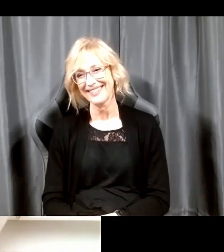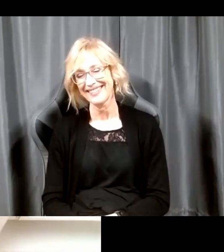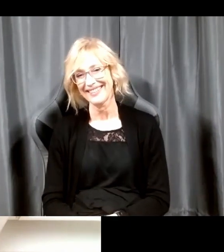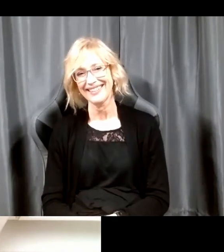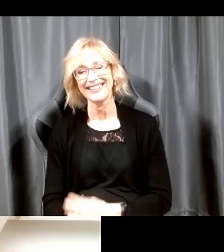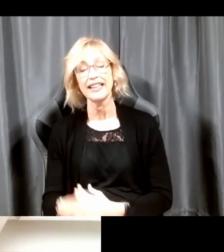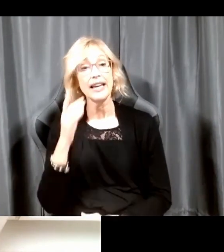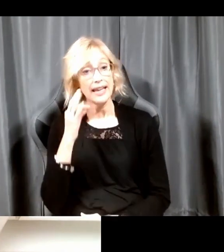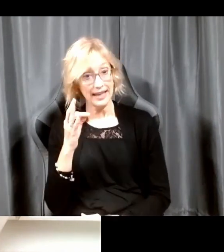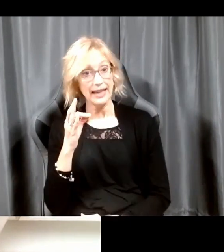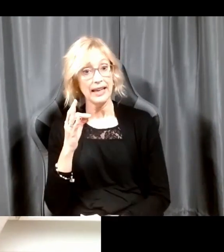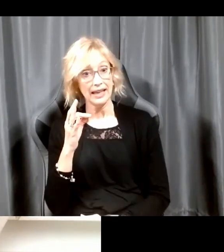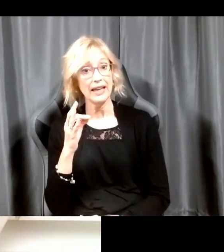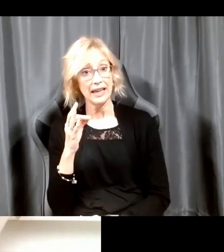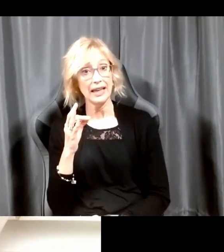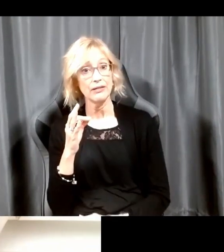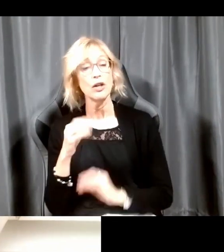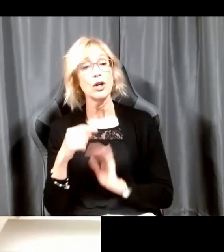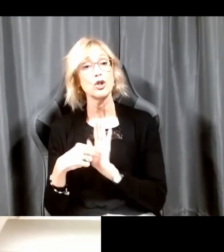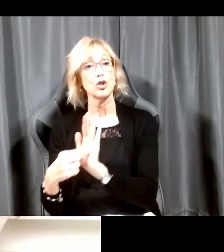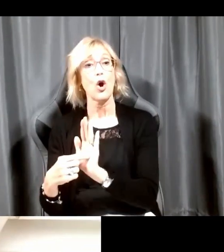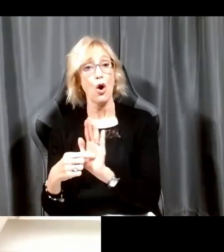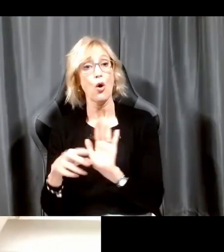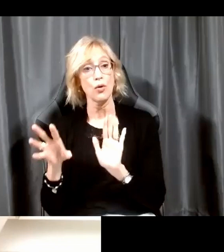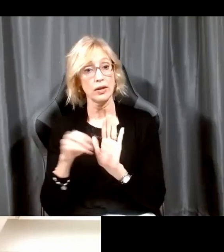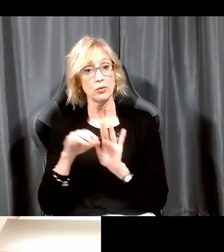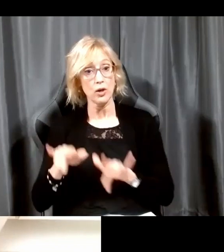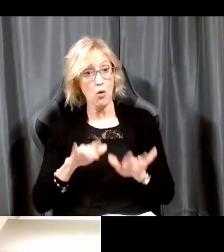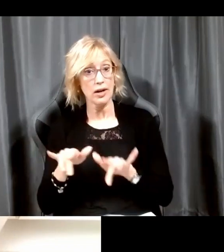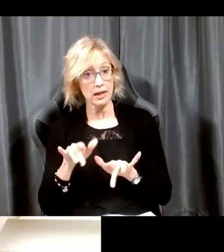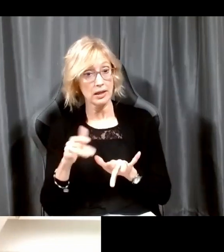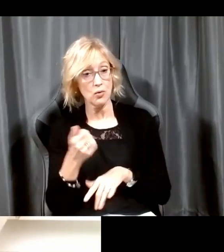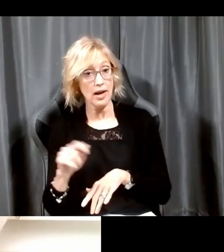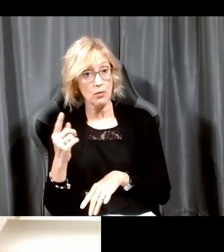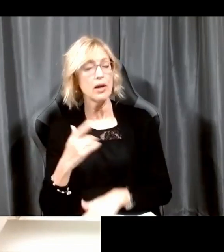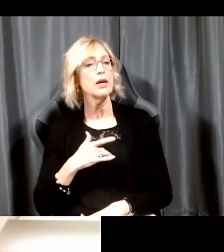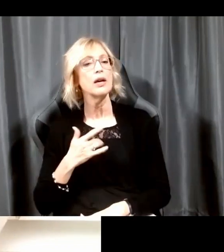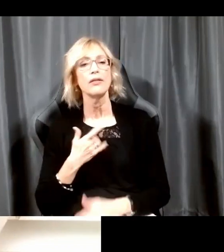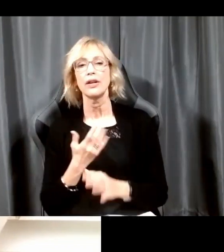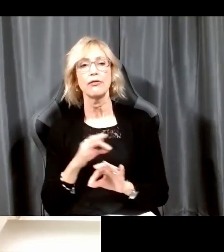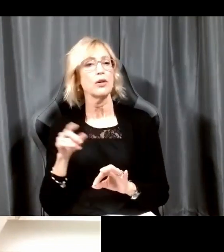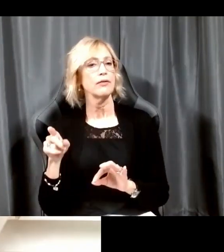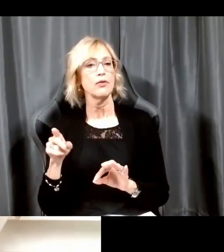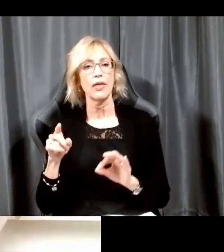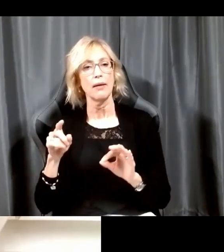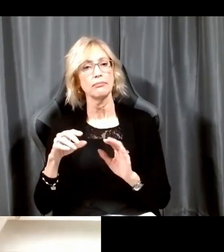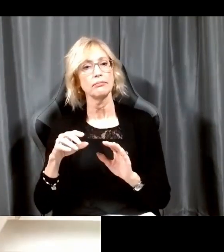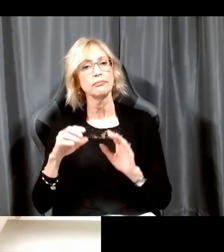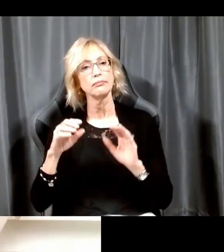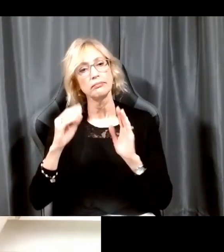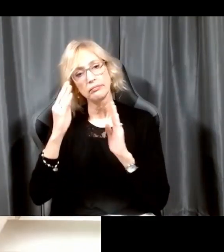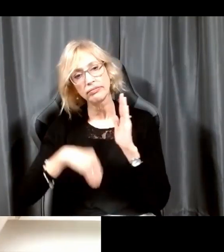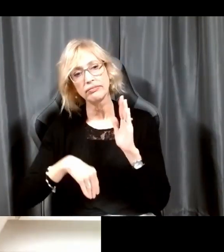And if you do show the recording to anybody else, please feel free to have them take the evaluation too. Like